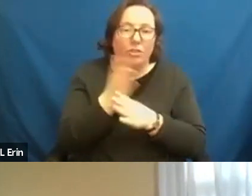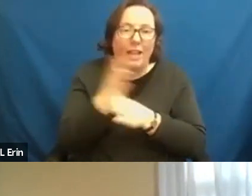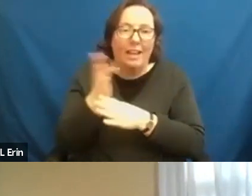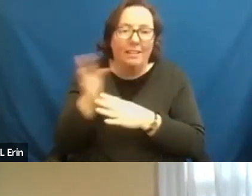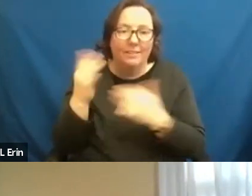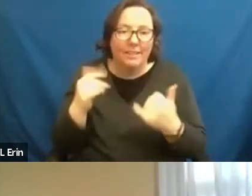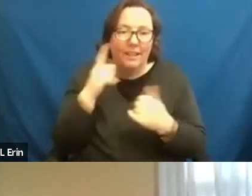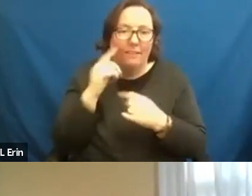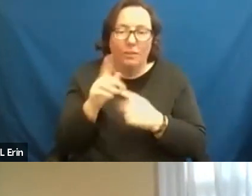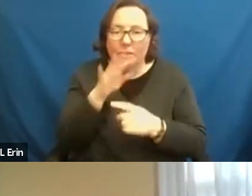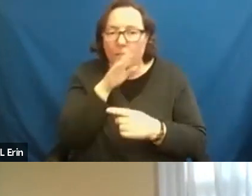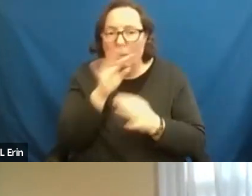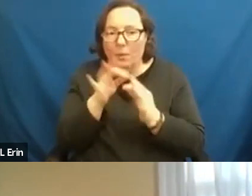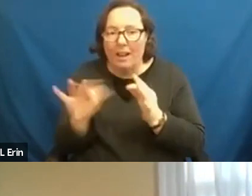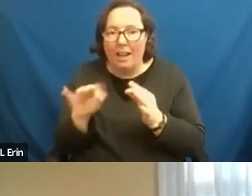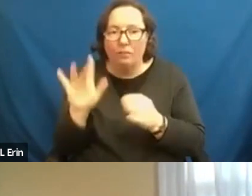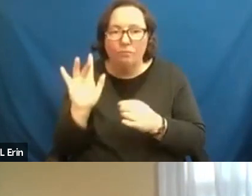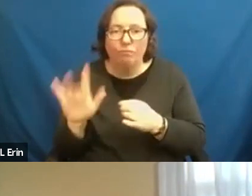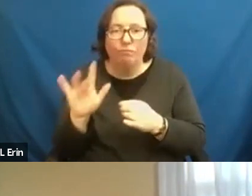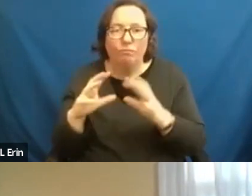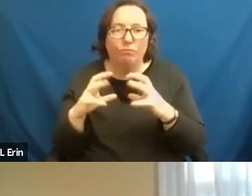interpretation icon at the bottom of your screen.